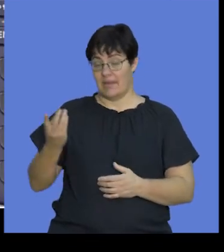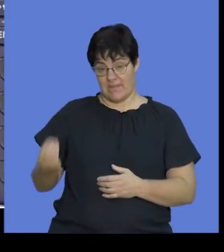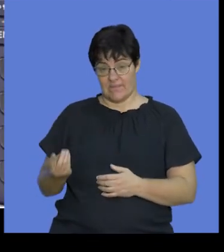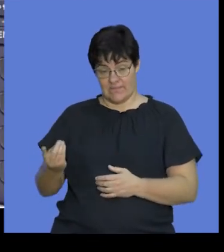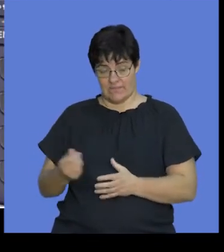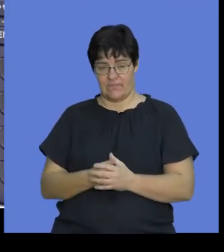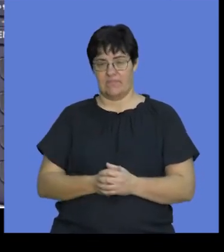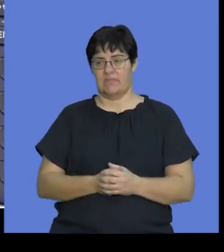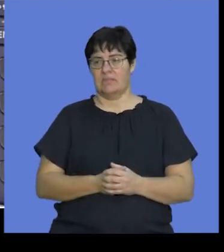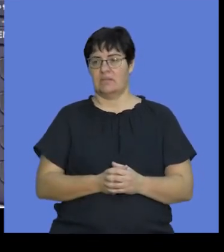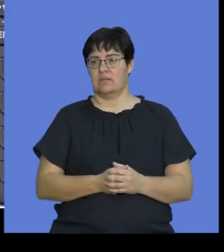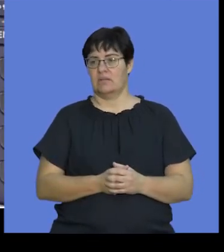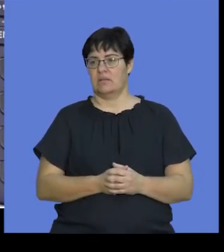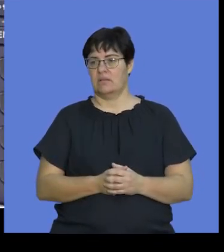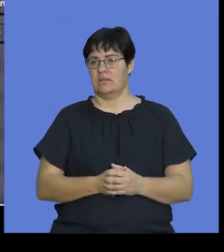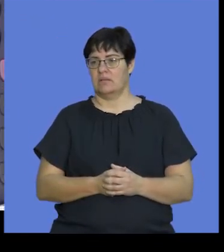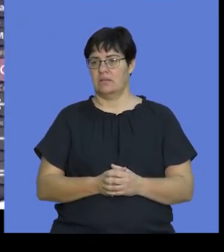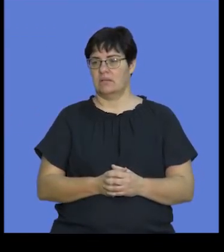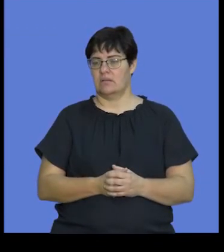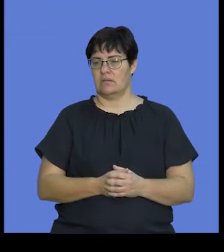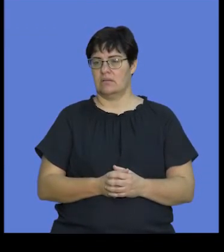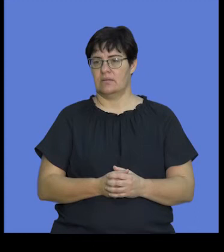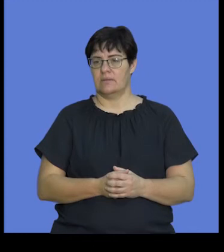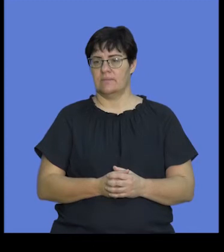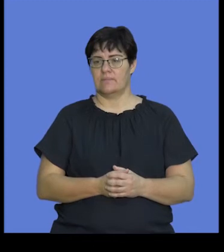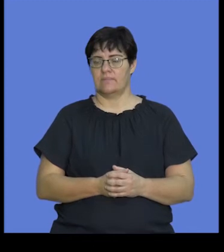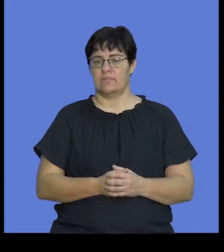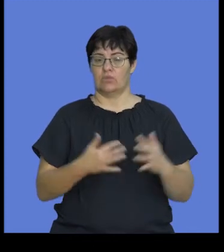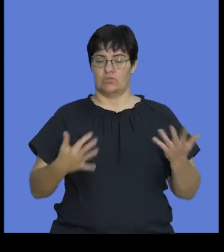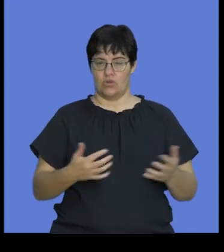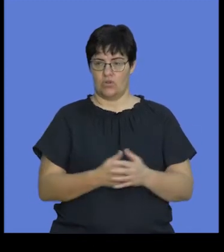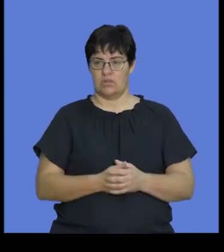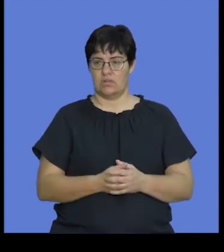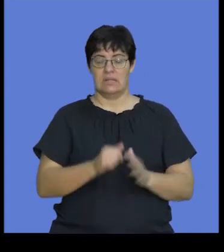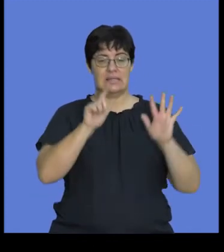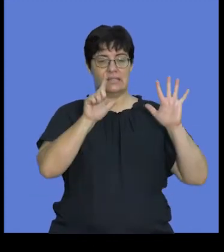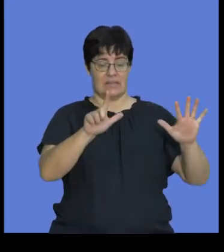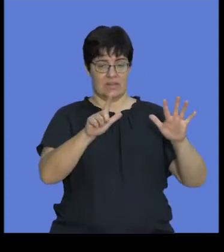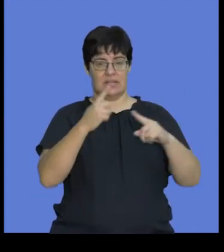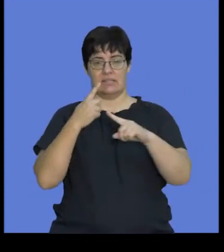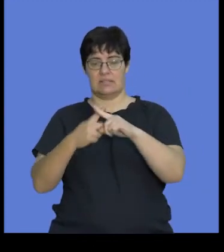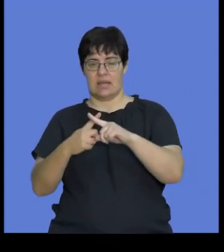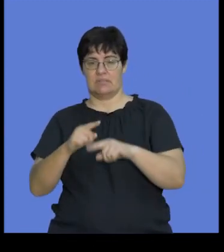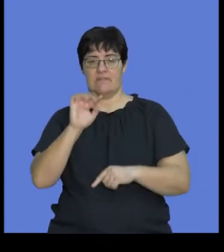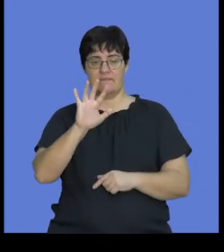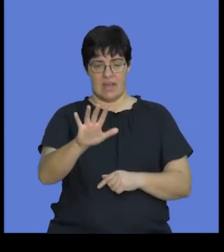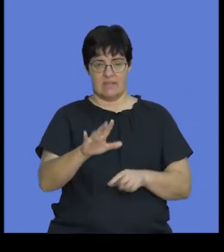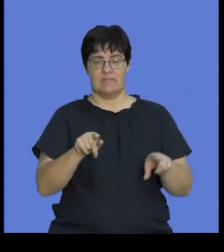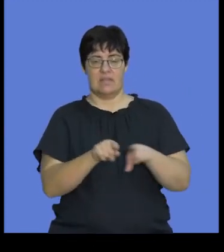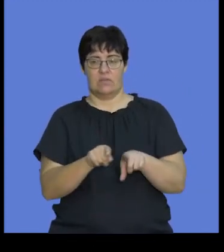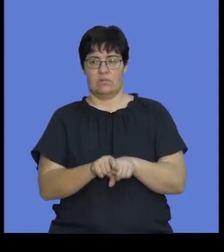my calculator. Okay, let's just move it here a little bit. So we're going to go 7 times